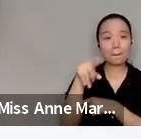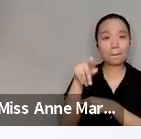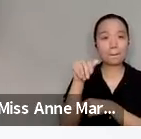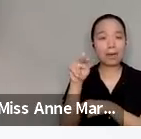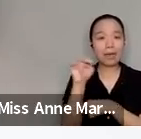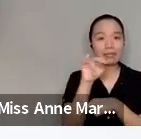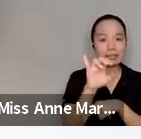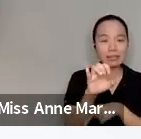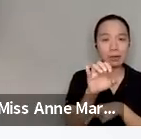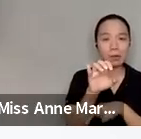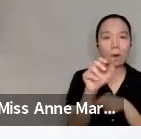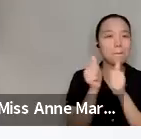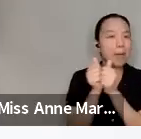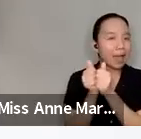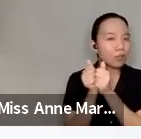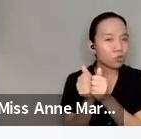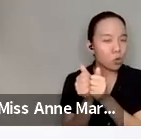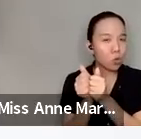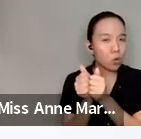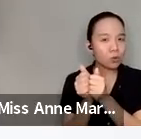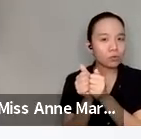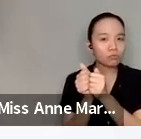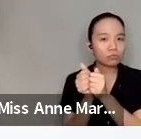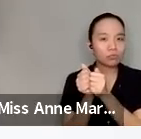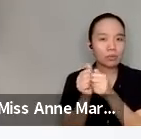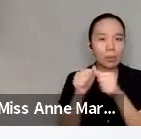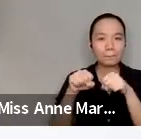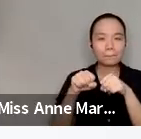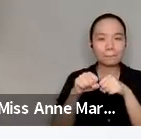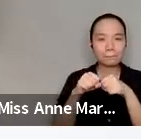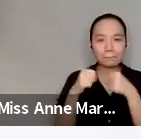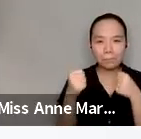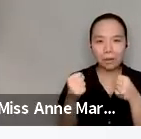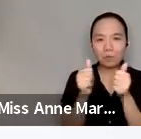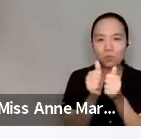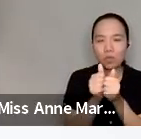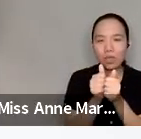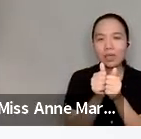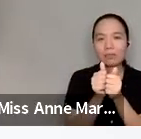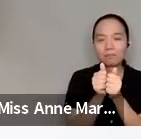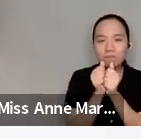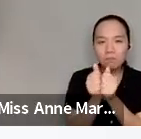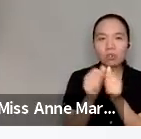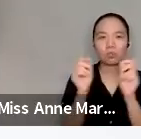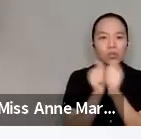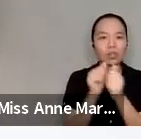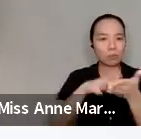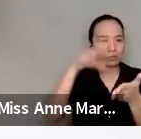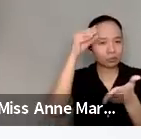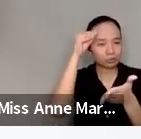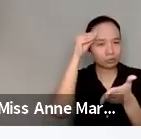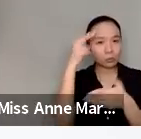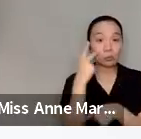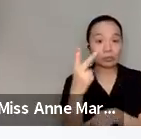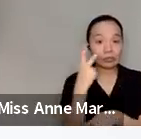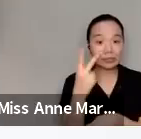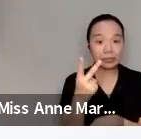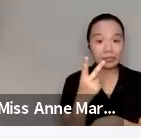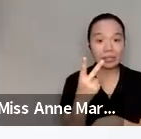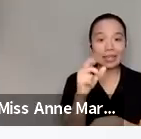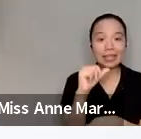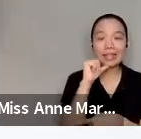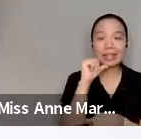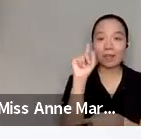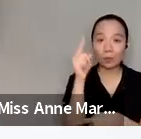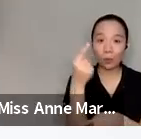be a companion is to break bread with our learners, to see them not only